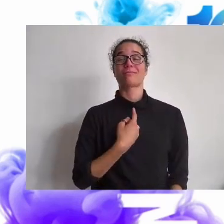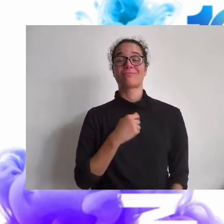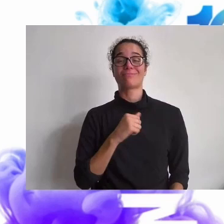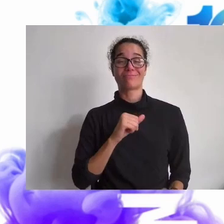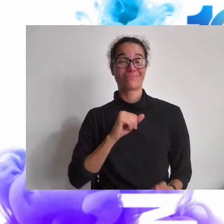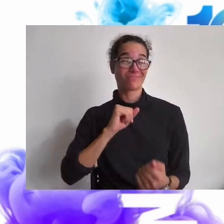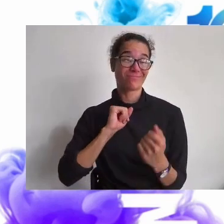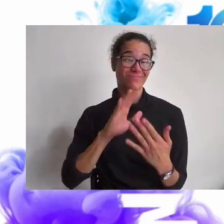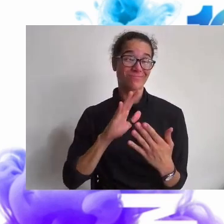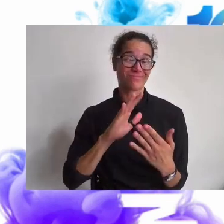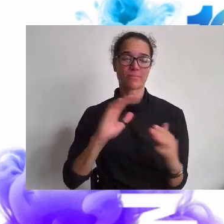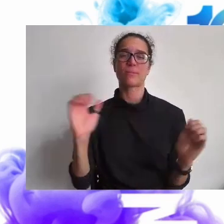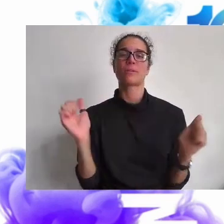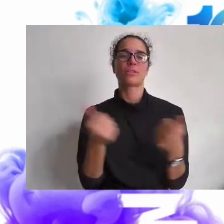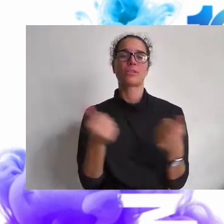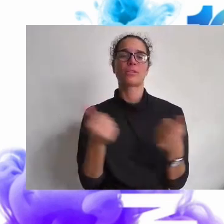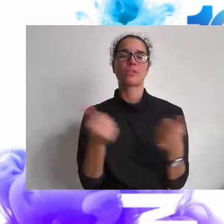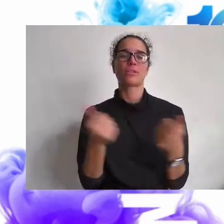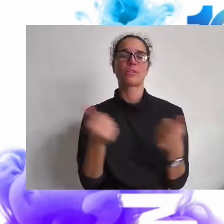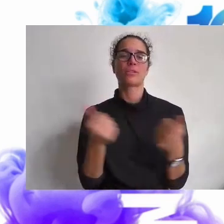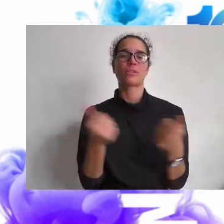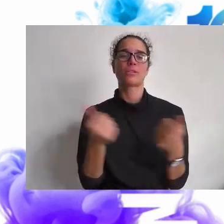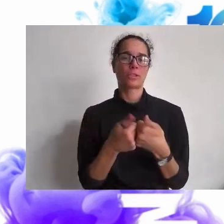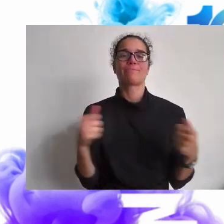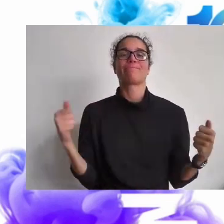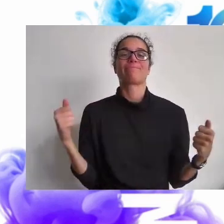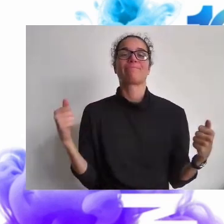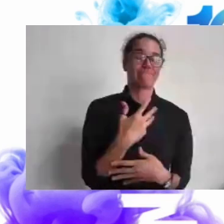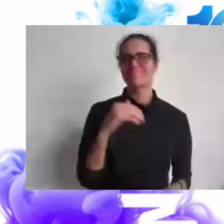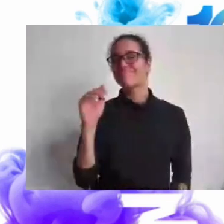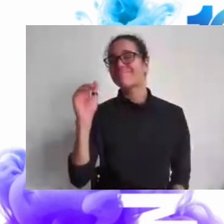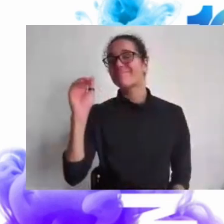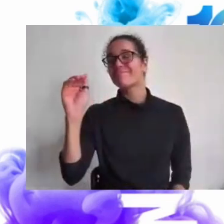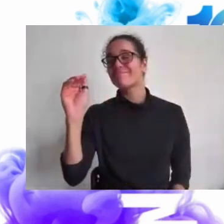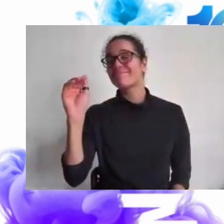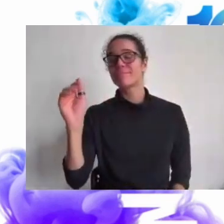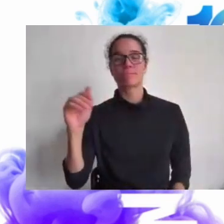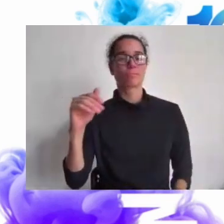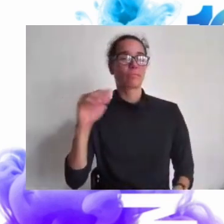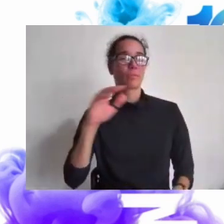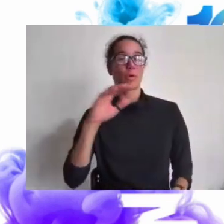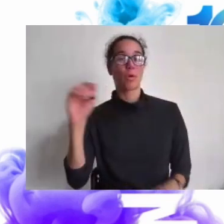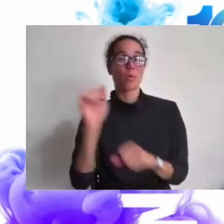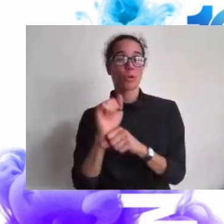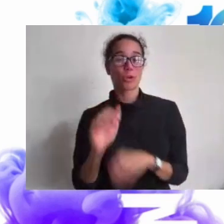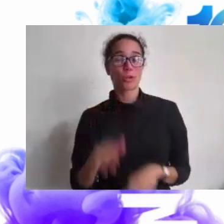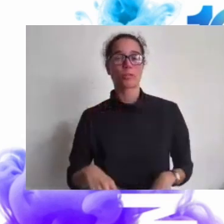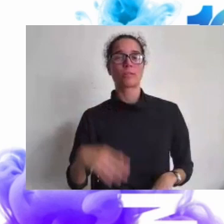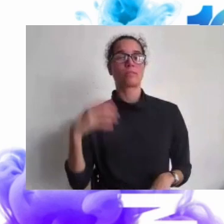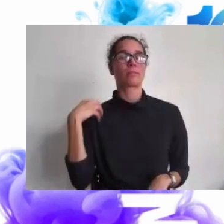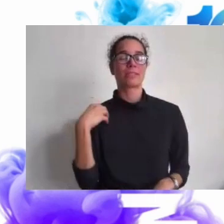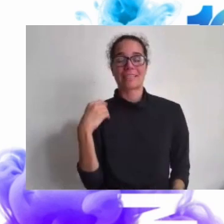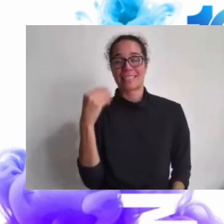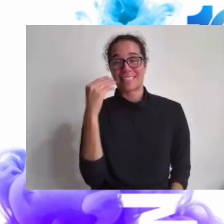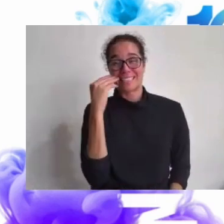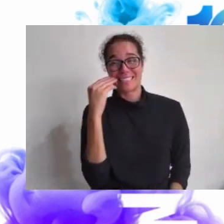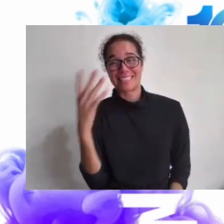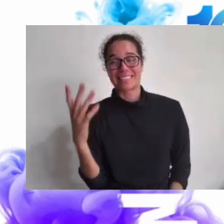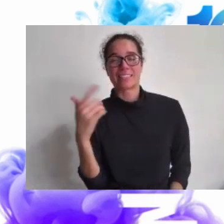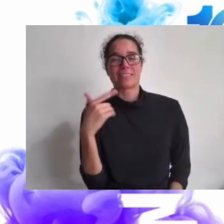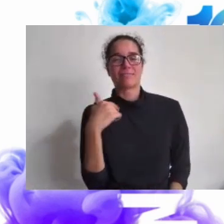very scary to go to someone and tell them that you have a disability or something that